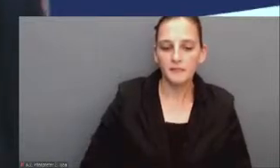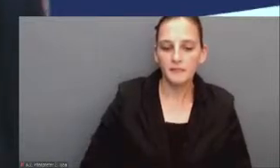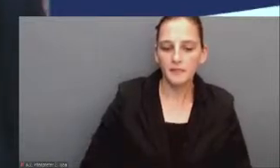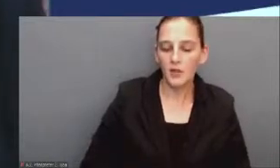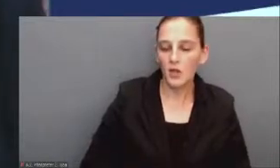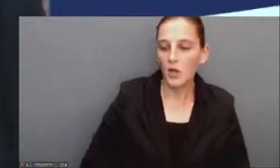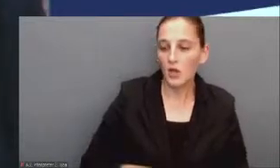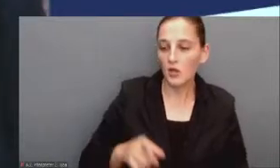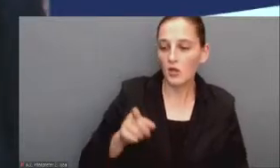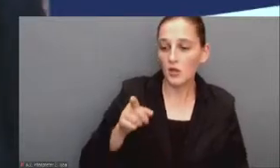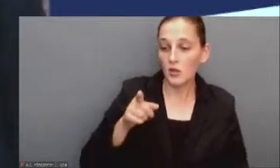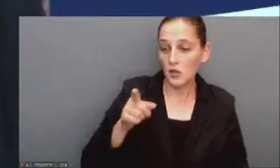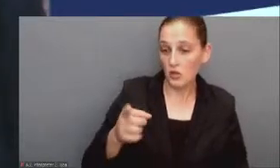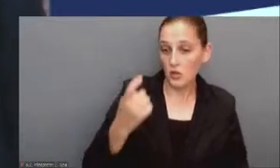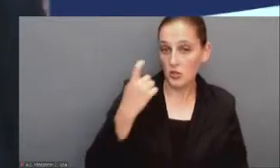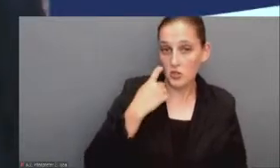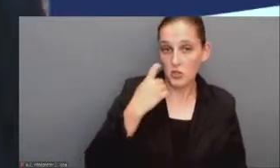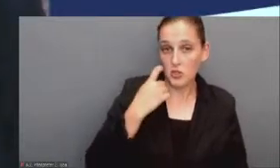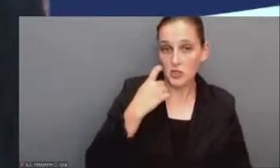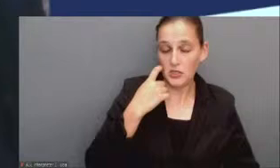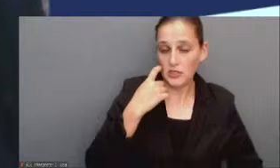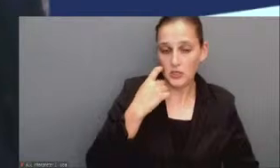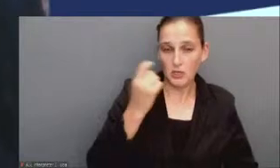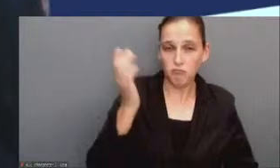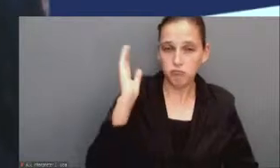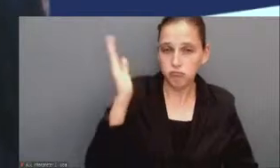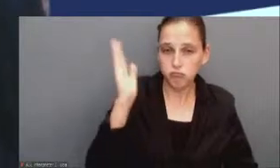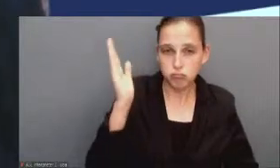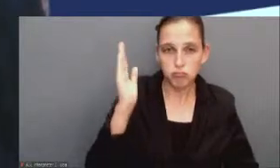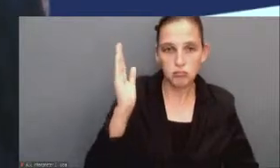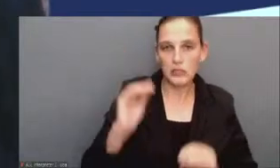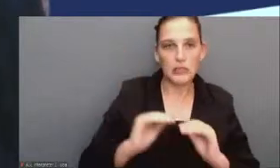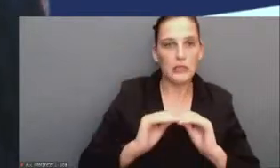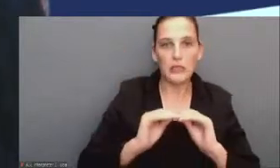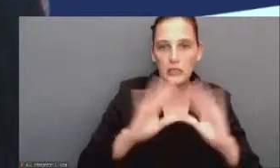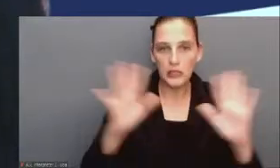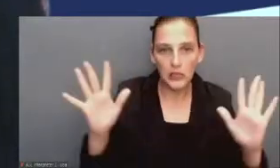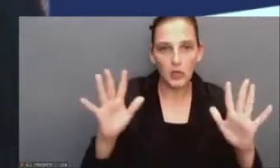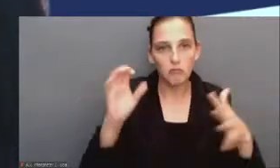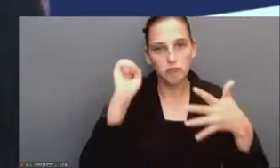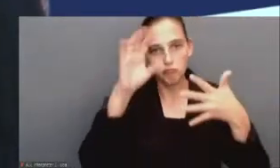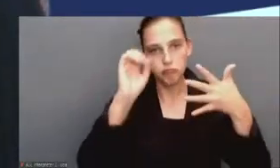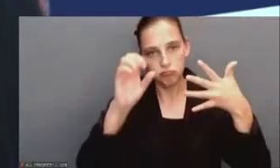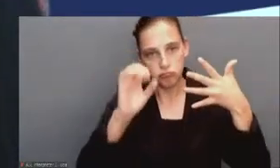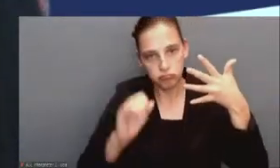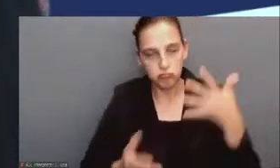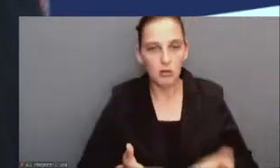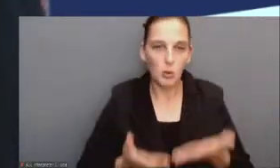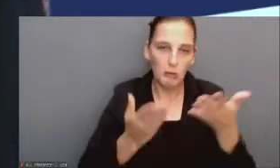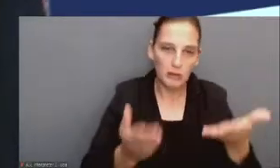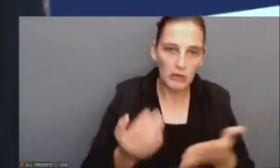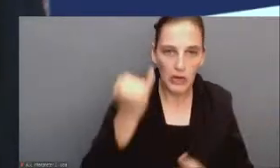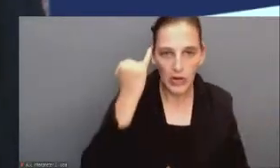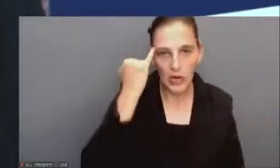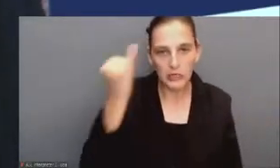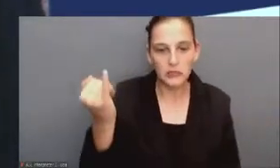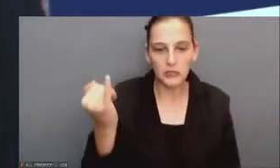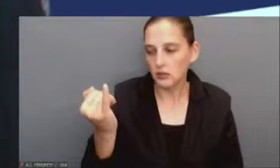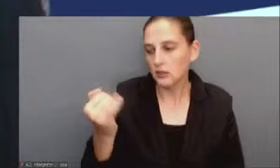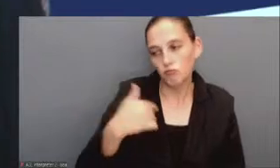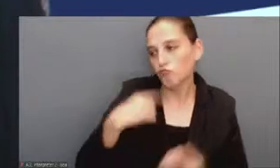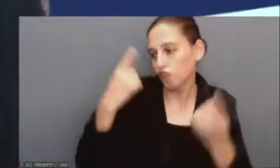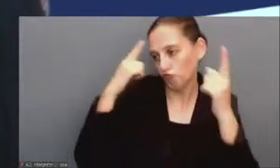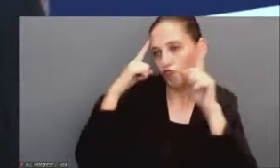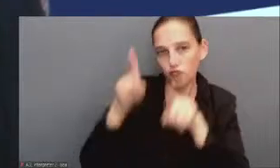gave us really clear, pragmatic ideas in terms of recommendations and suggestions. I agree with everyone else